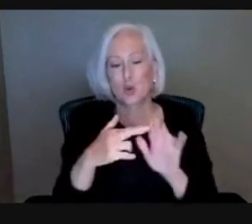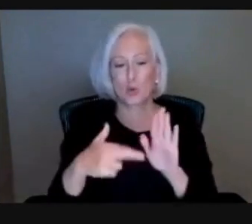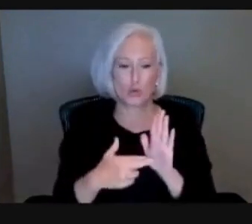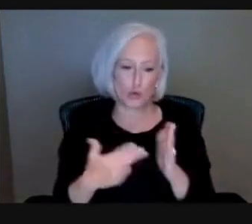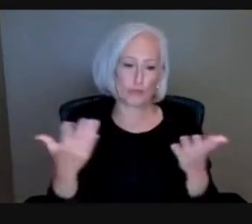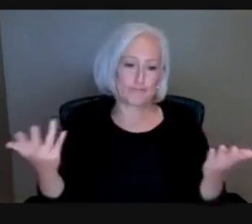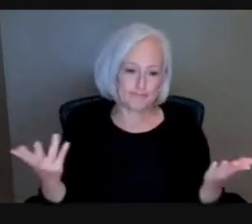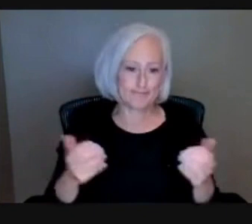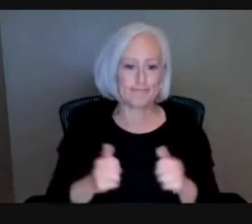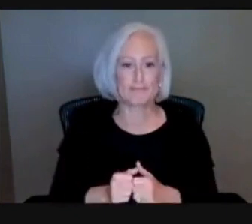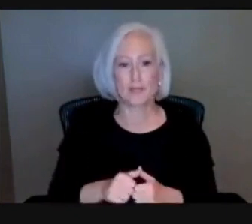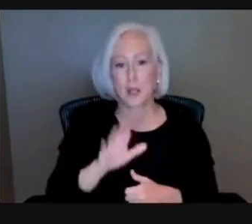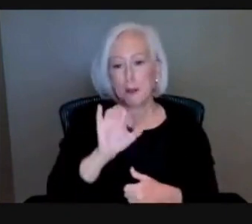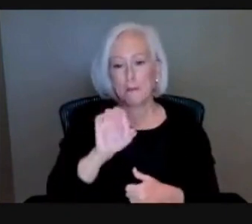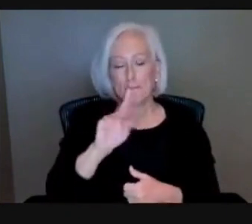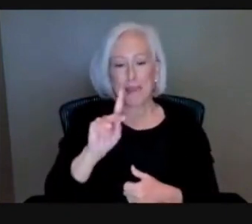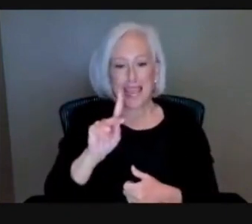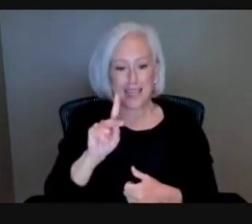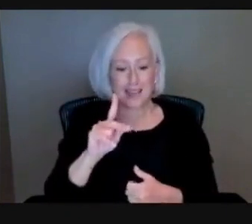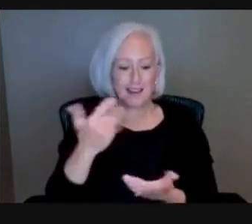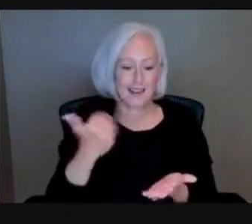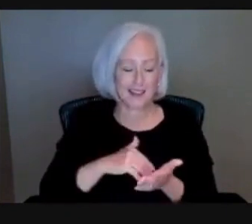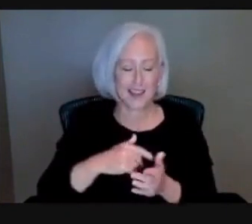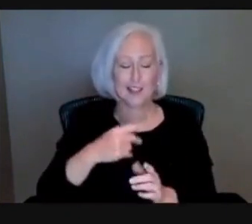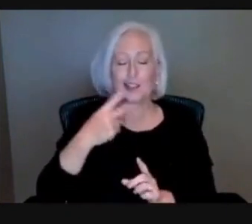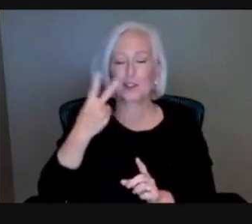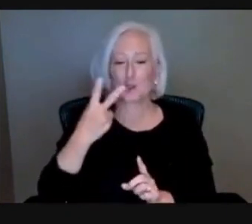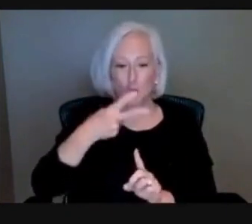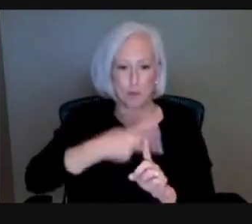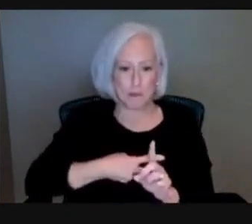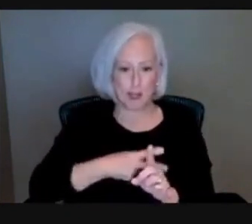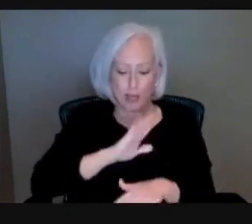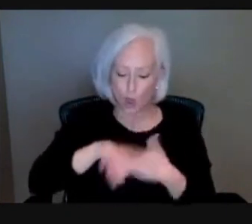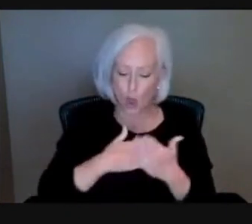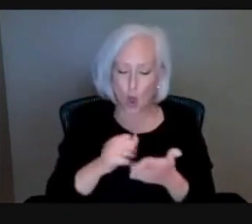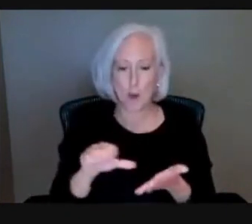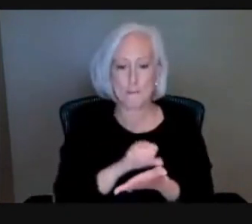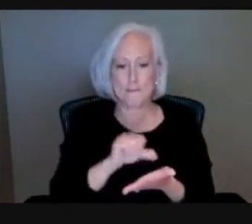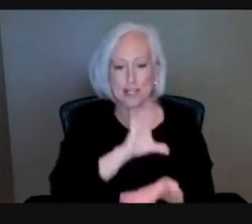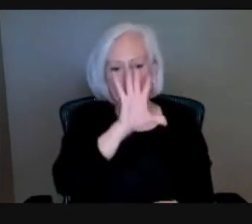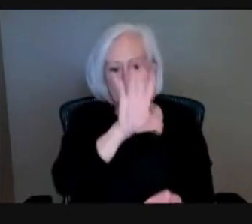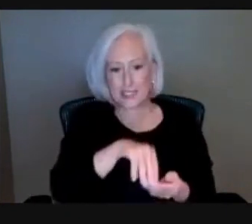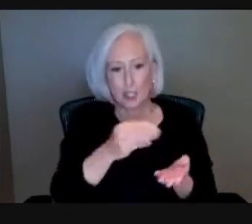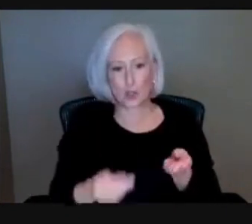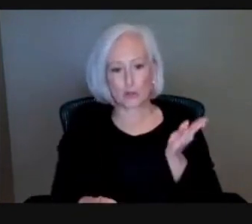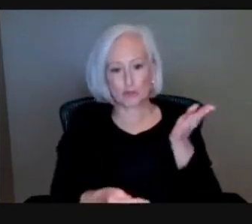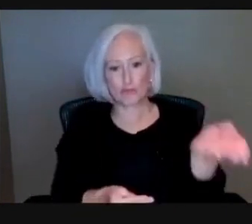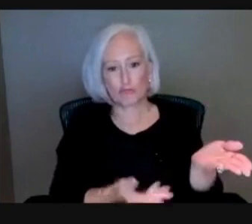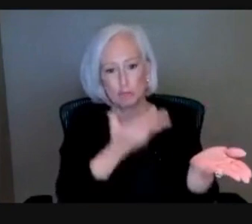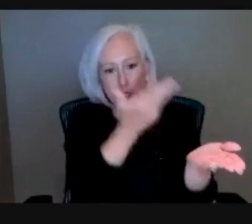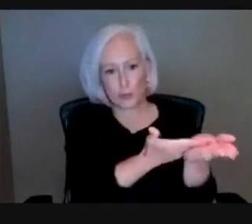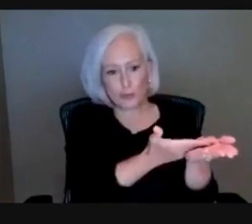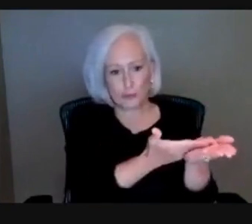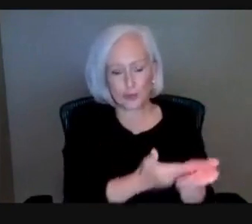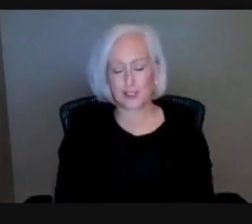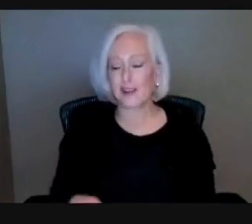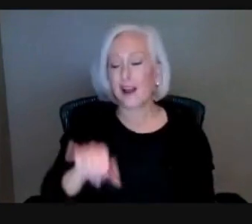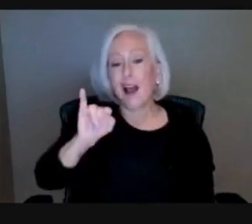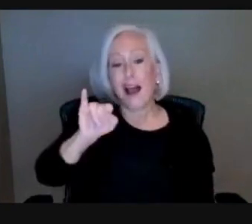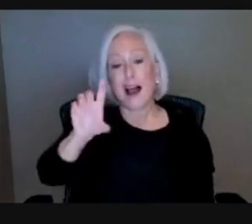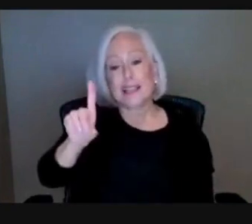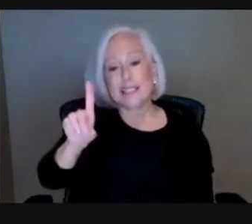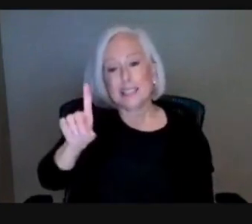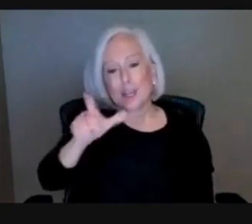also 2 months, all pages. Identification, we will want to make sure that you are who you are. We want to know any